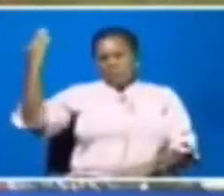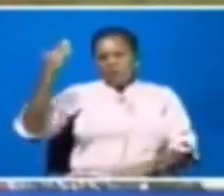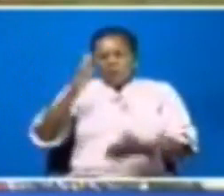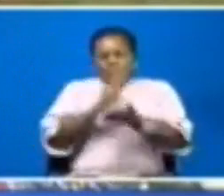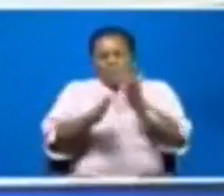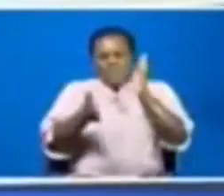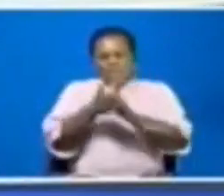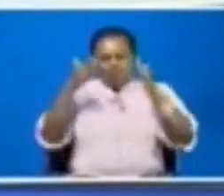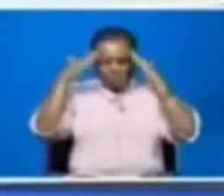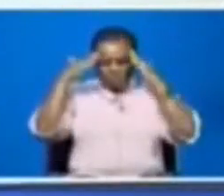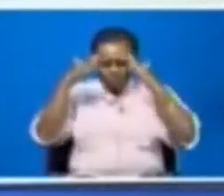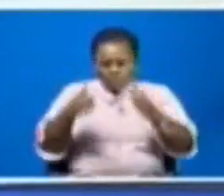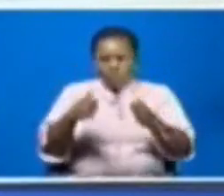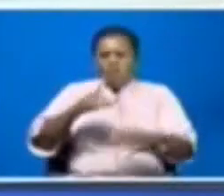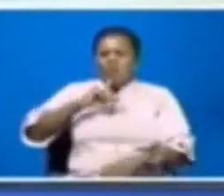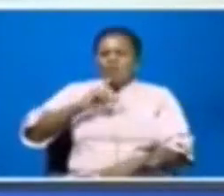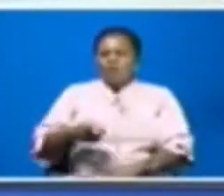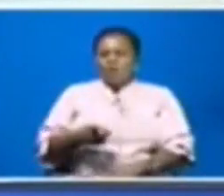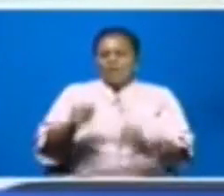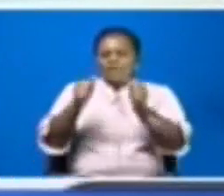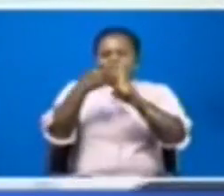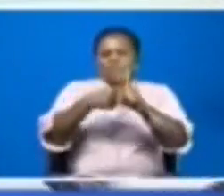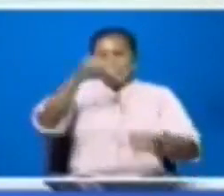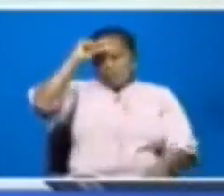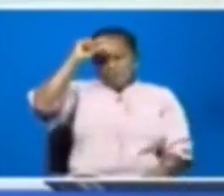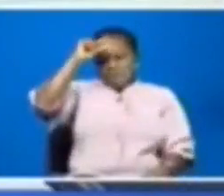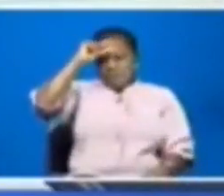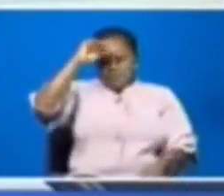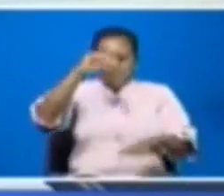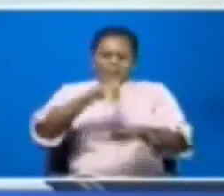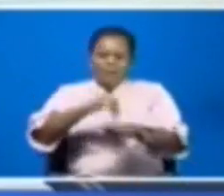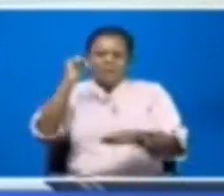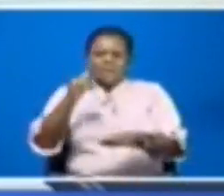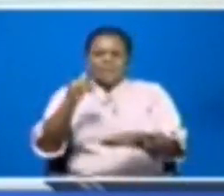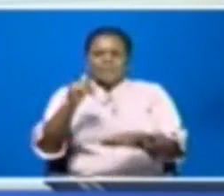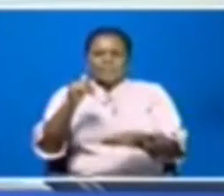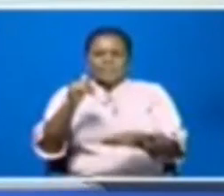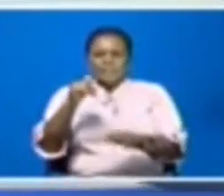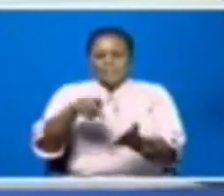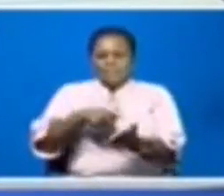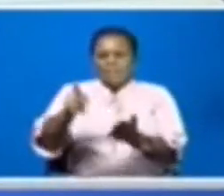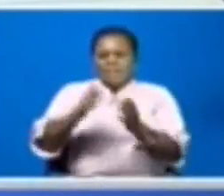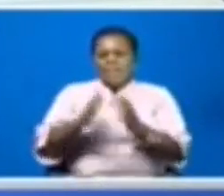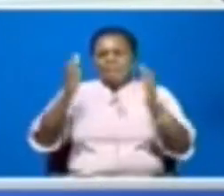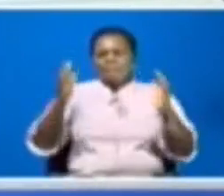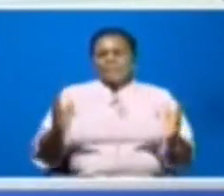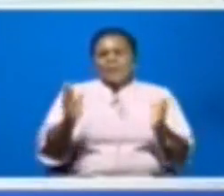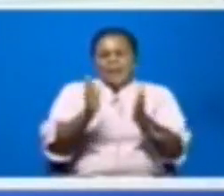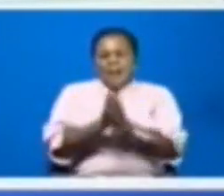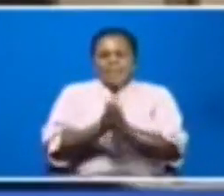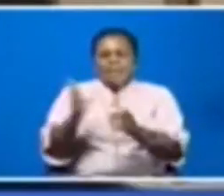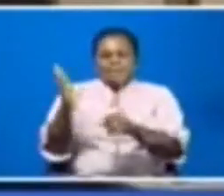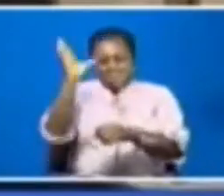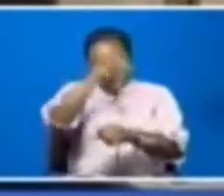na kuzingatia ushauri na maagizo yaliyotolewa na serikali. Athari zake zikiwa gharama kuu ya mishahara na matumizi mengine